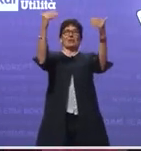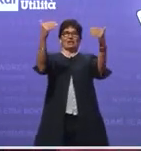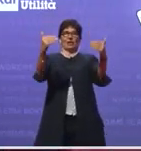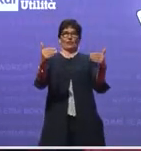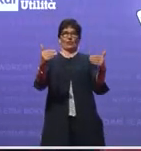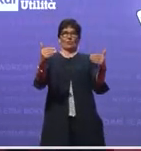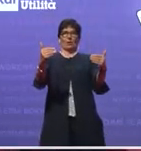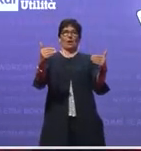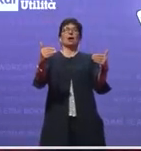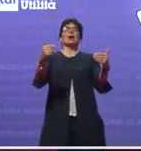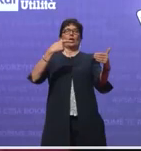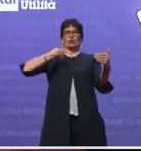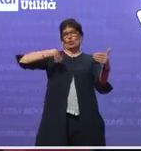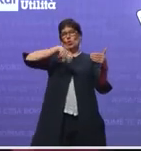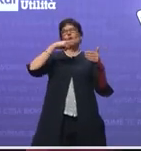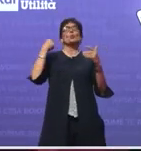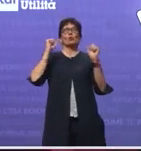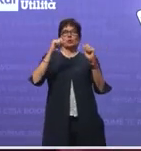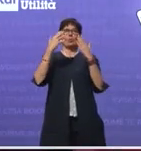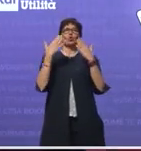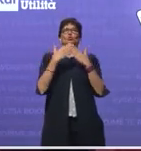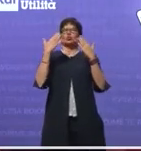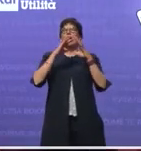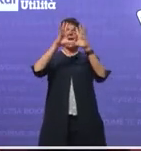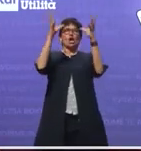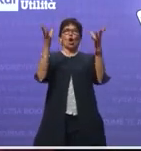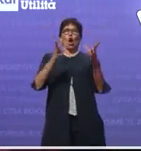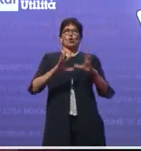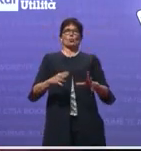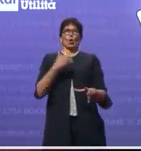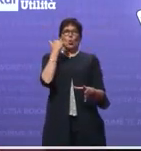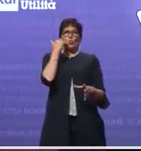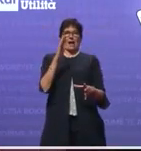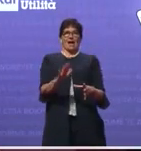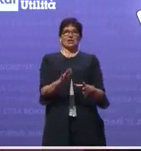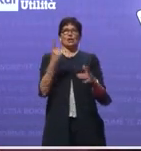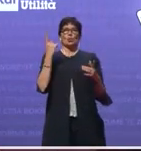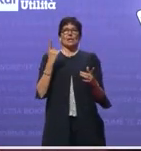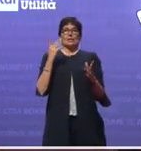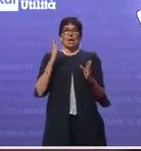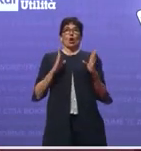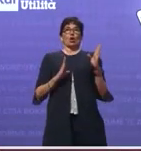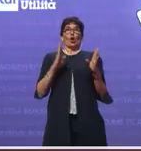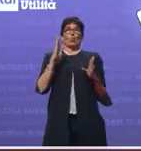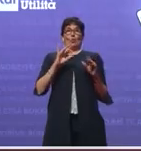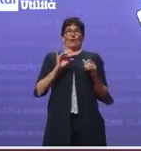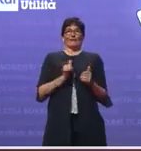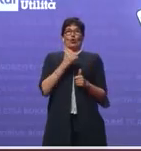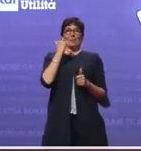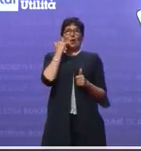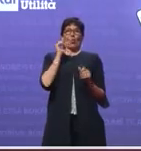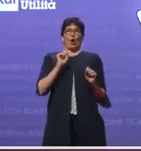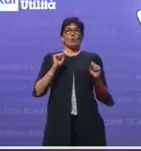human organism. So human-like robots can be very useful for exploring what it means to be